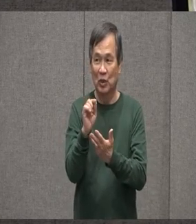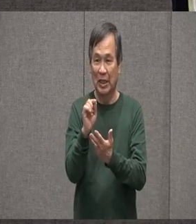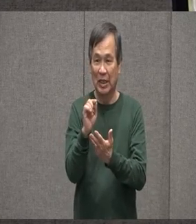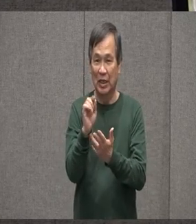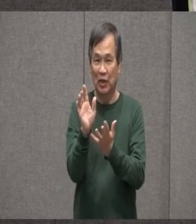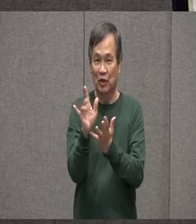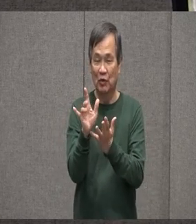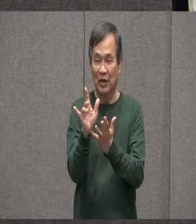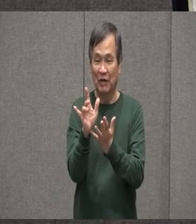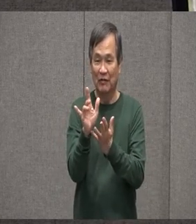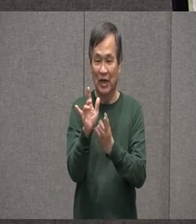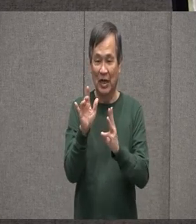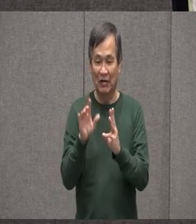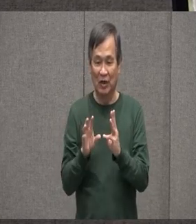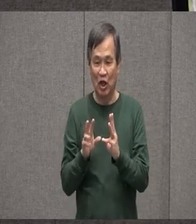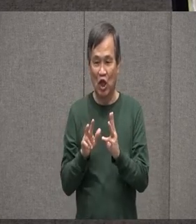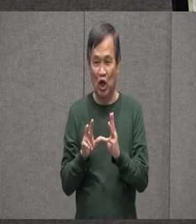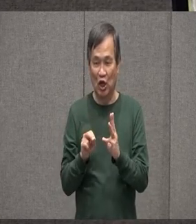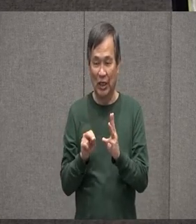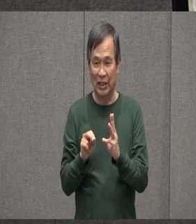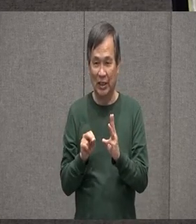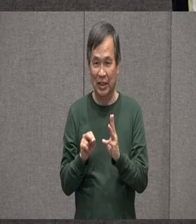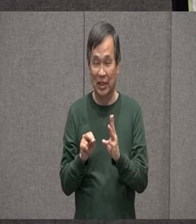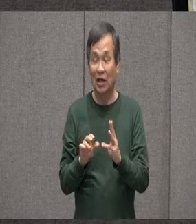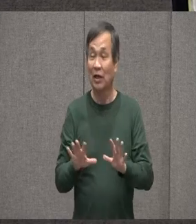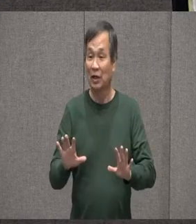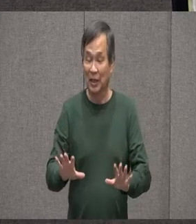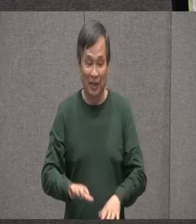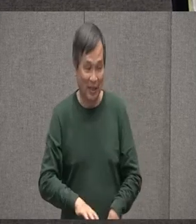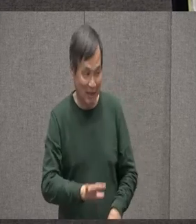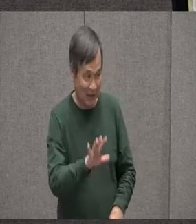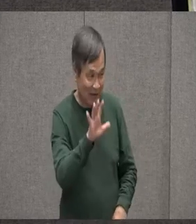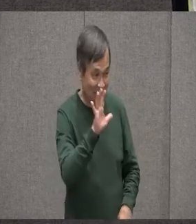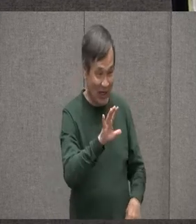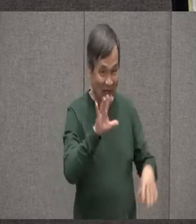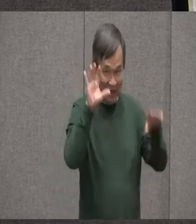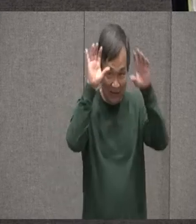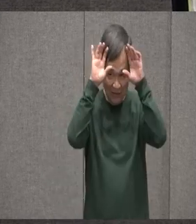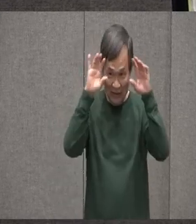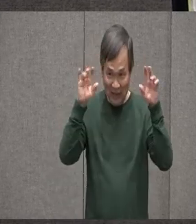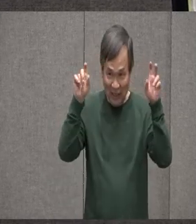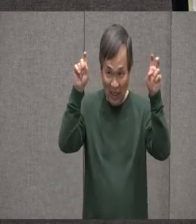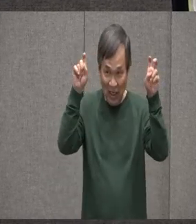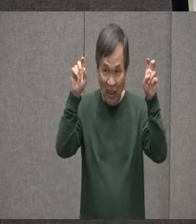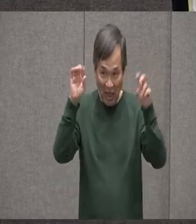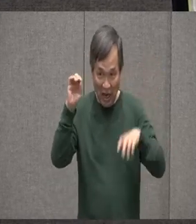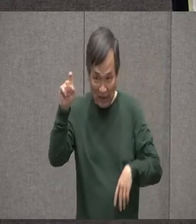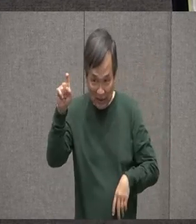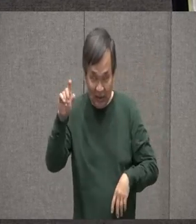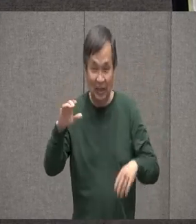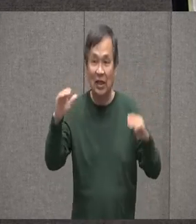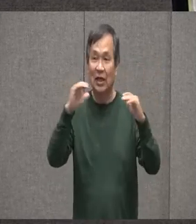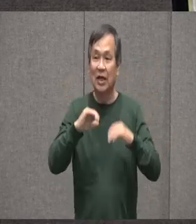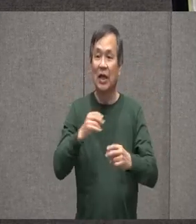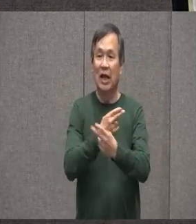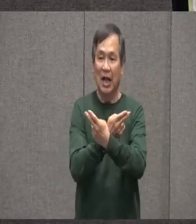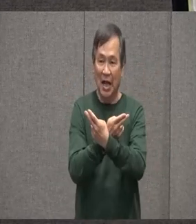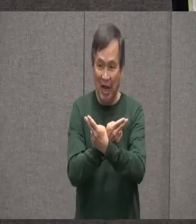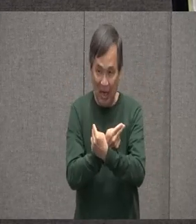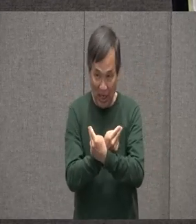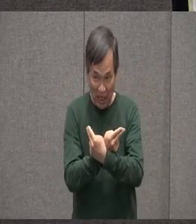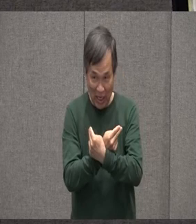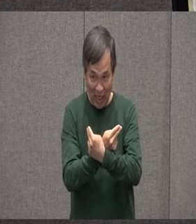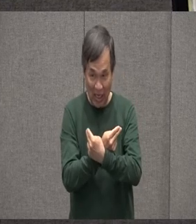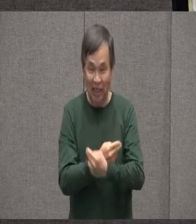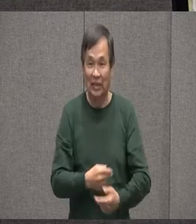20, 25, 30. Five musk oxen who timely arrive, five Arctic hares whose ears dip